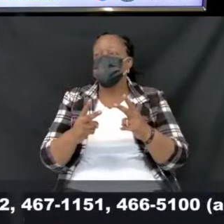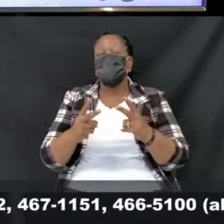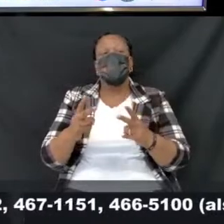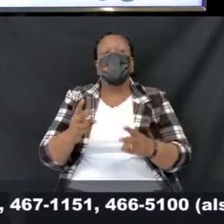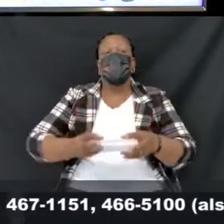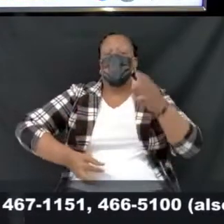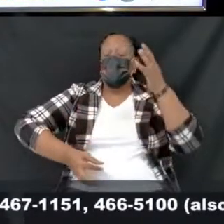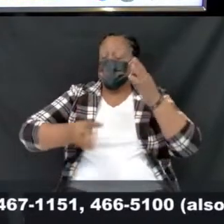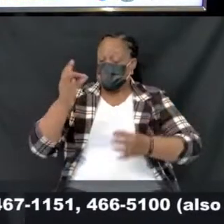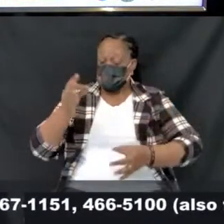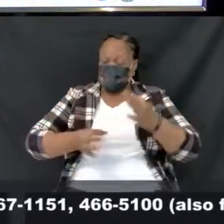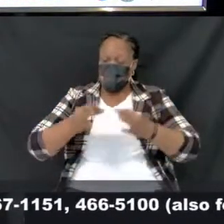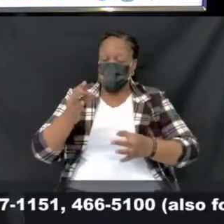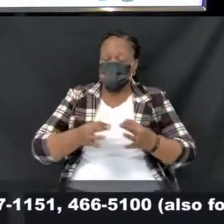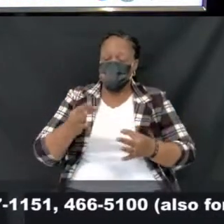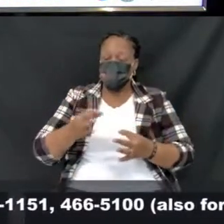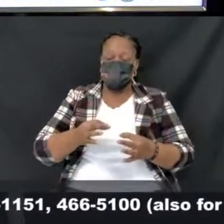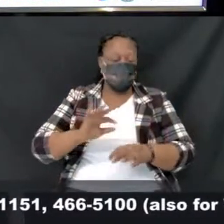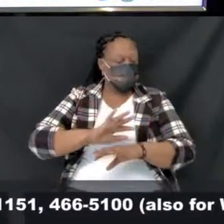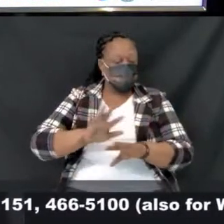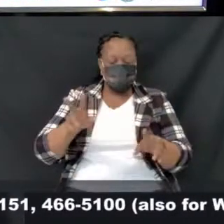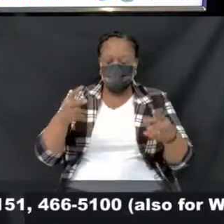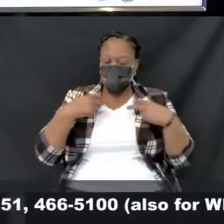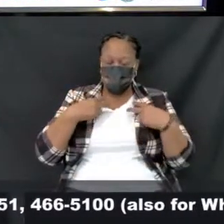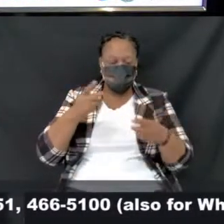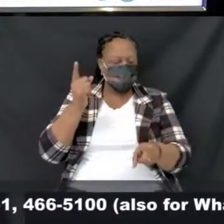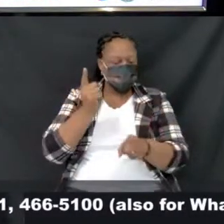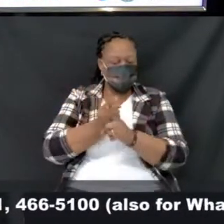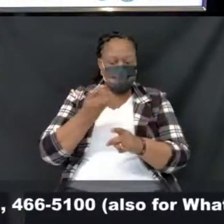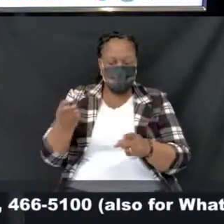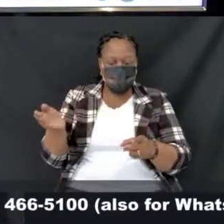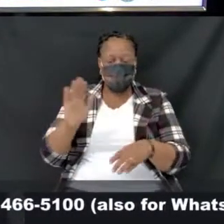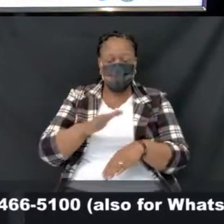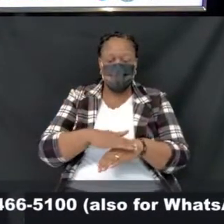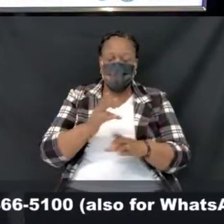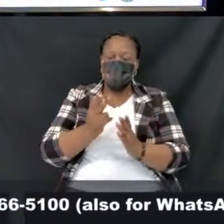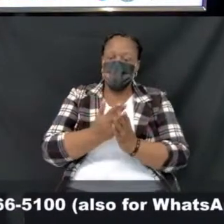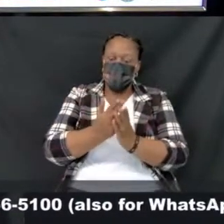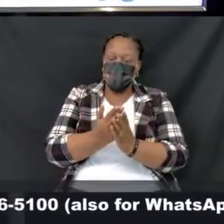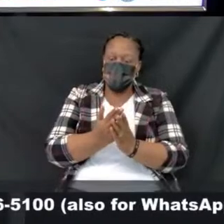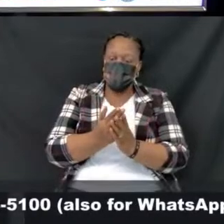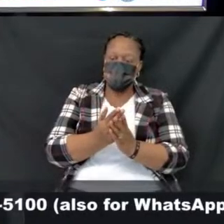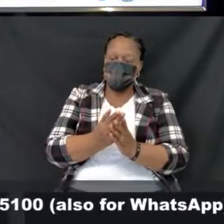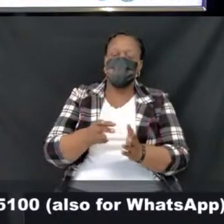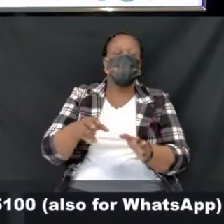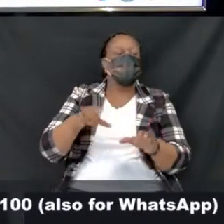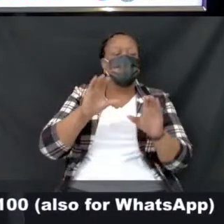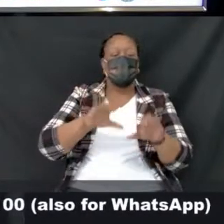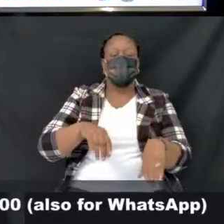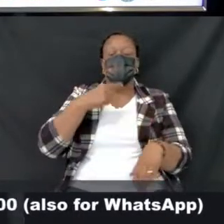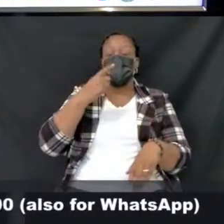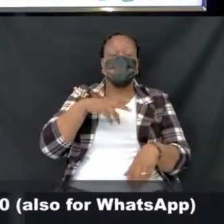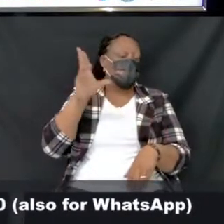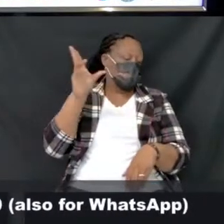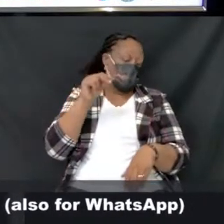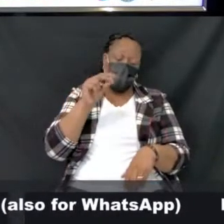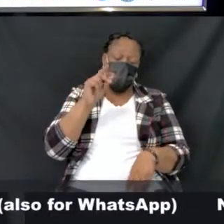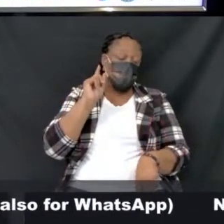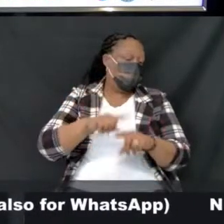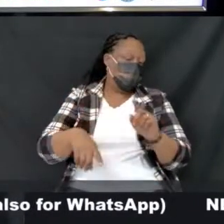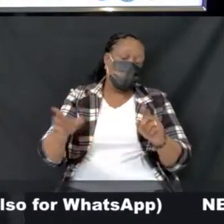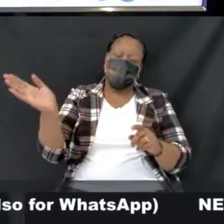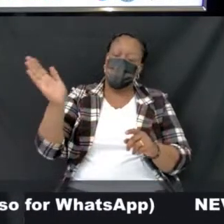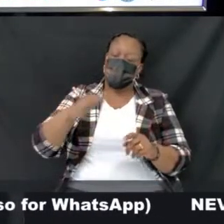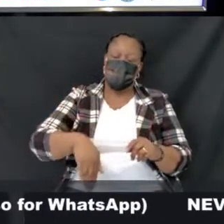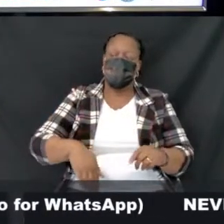means that they will not be able to dock at our ports and disembark, etc. St. Kitts Nevis,